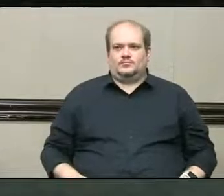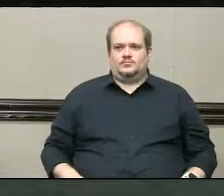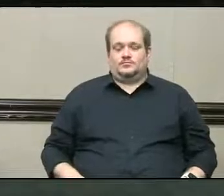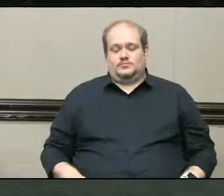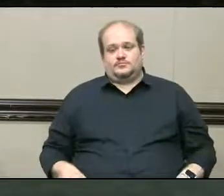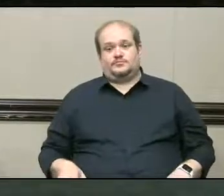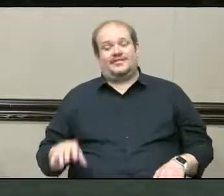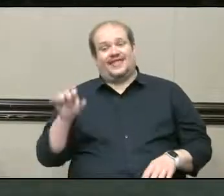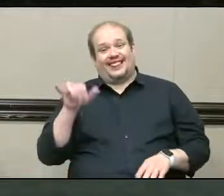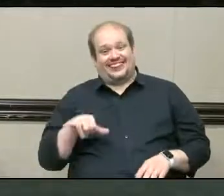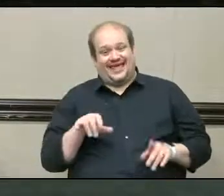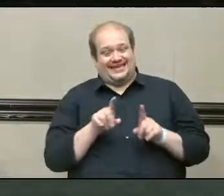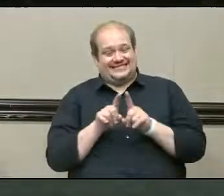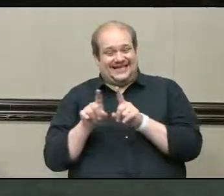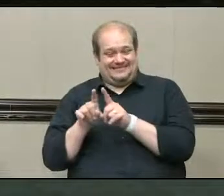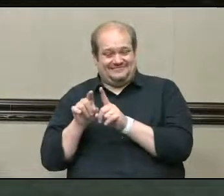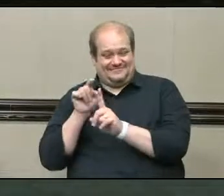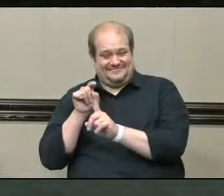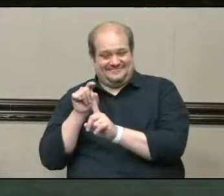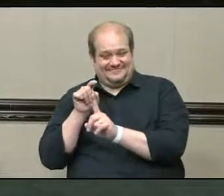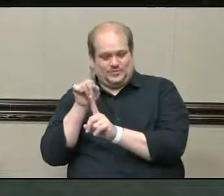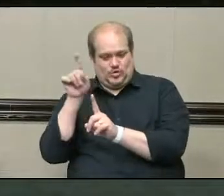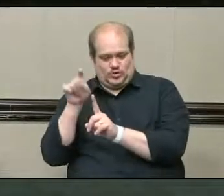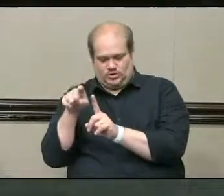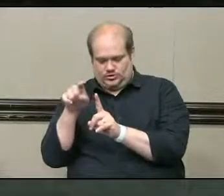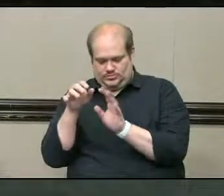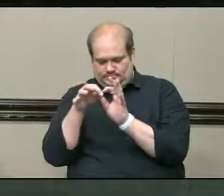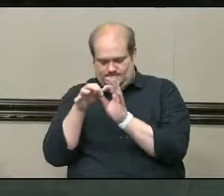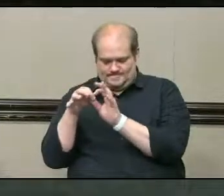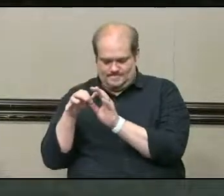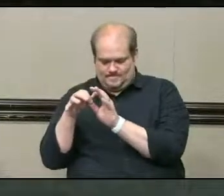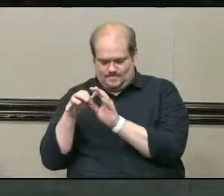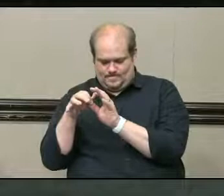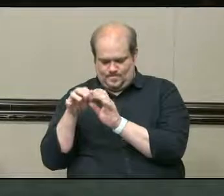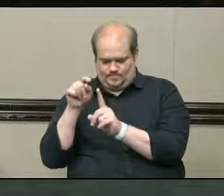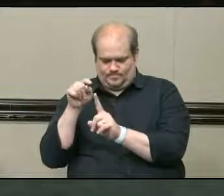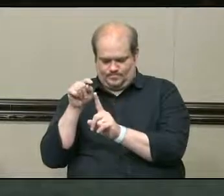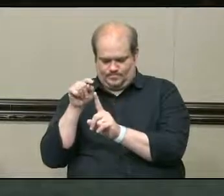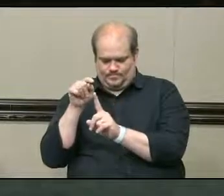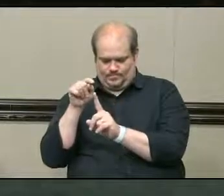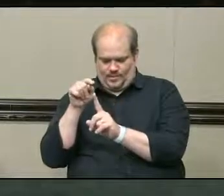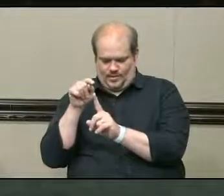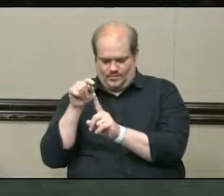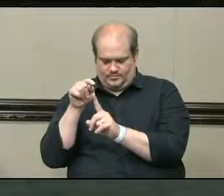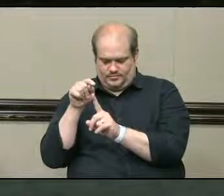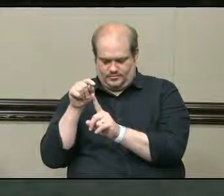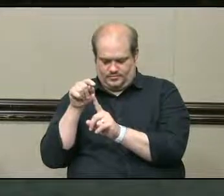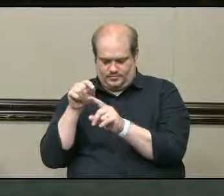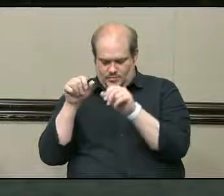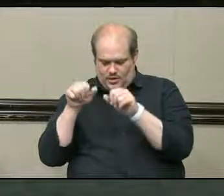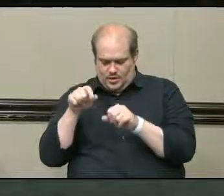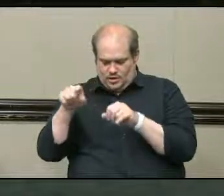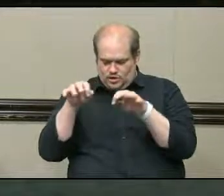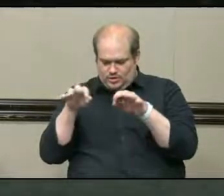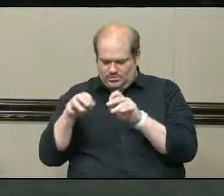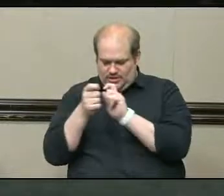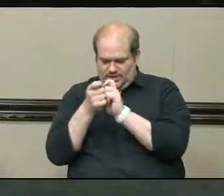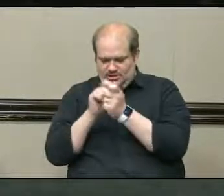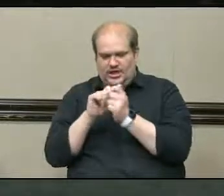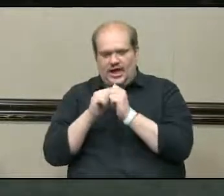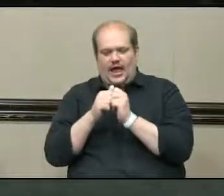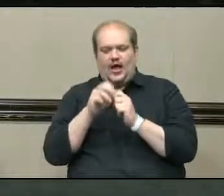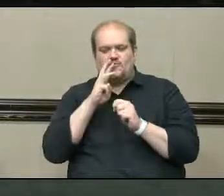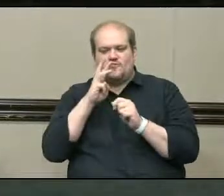Hey, keep it in that same question line. It says, could you explain the changes to